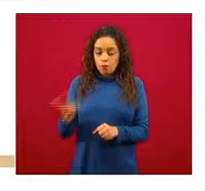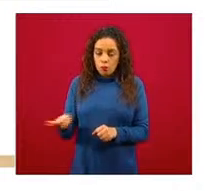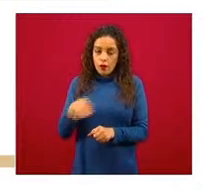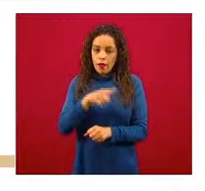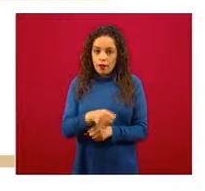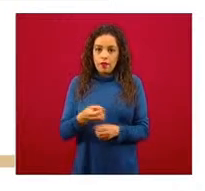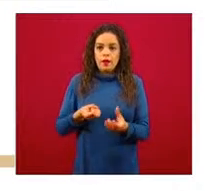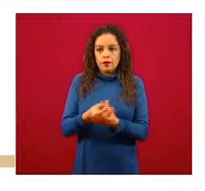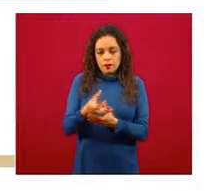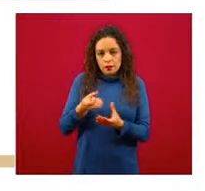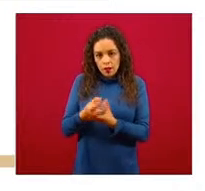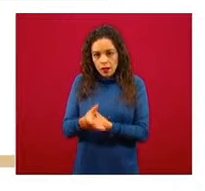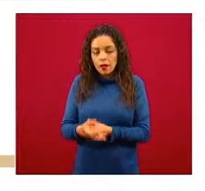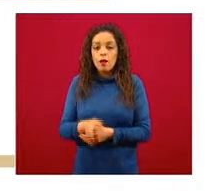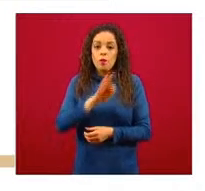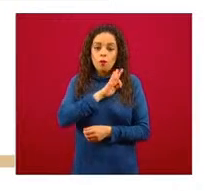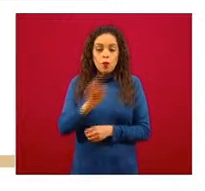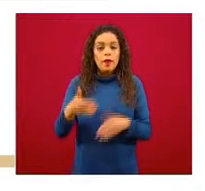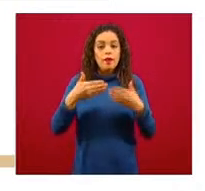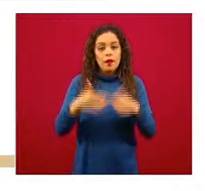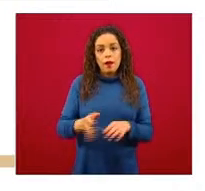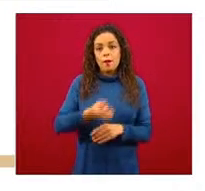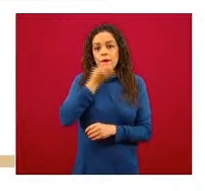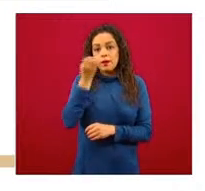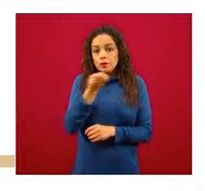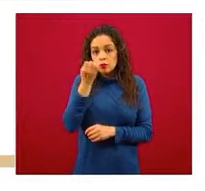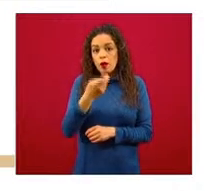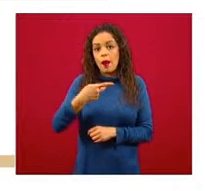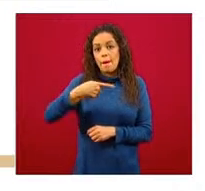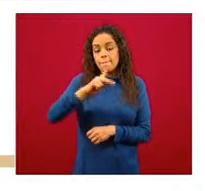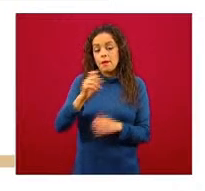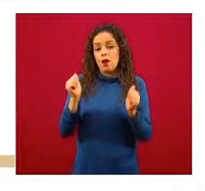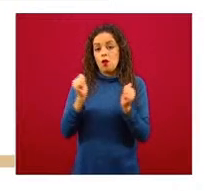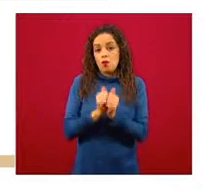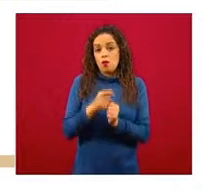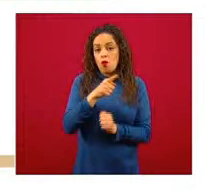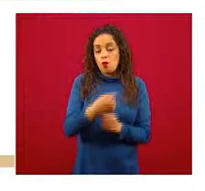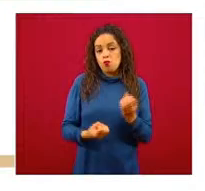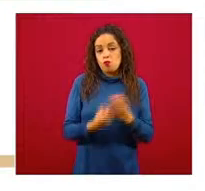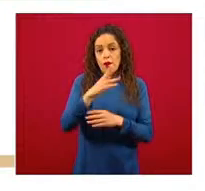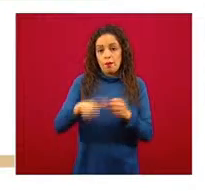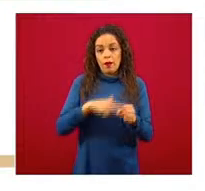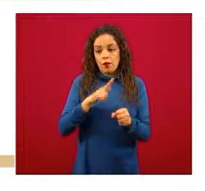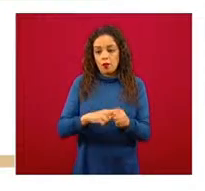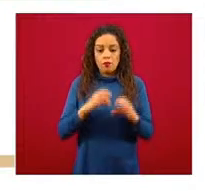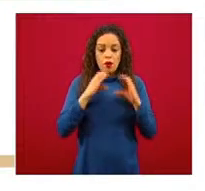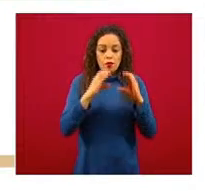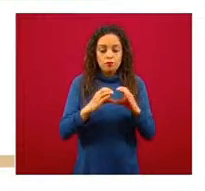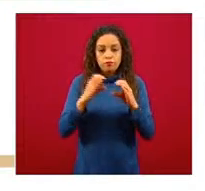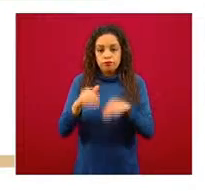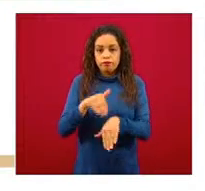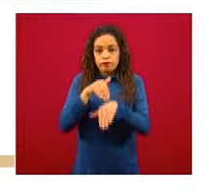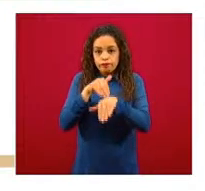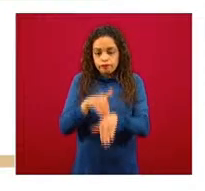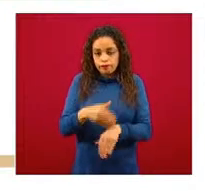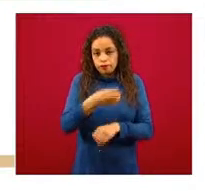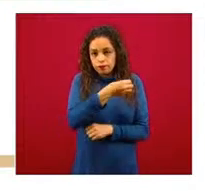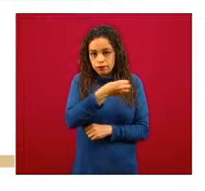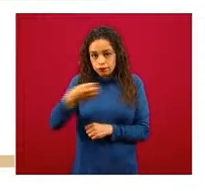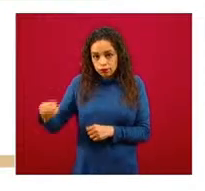traffic light, more activities will be performed. Schools will reopen always under